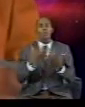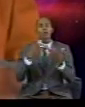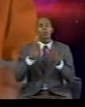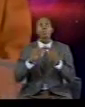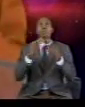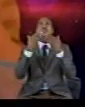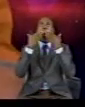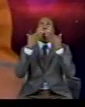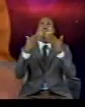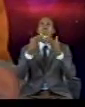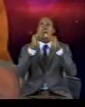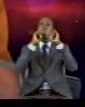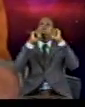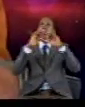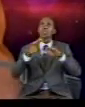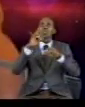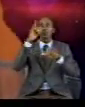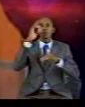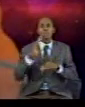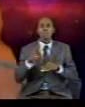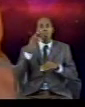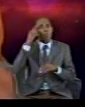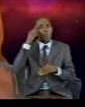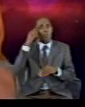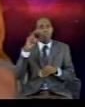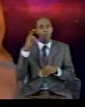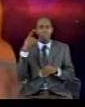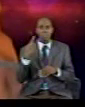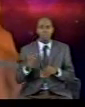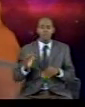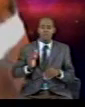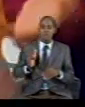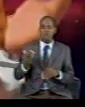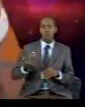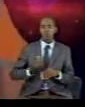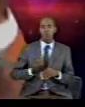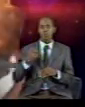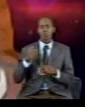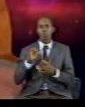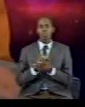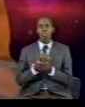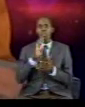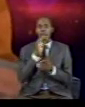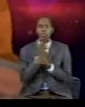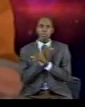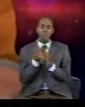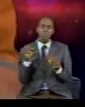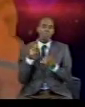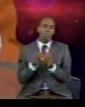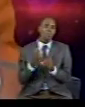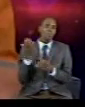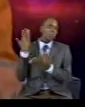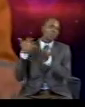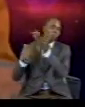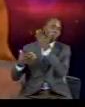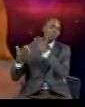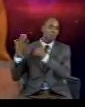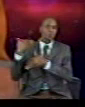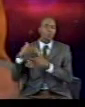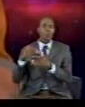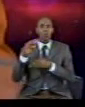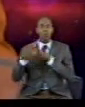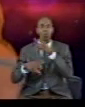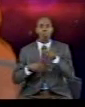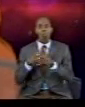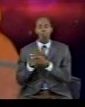God for the souls that we are saved in the past various global